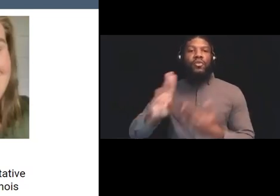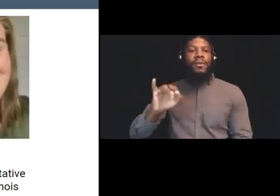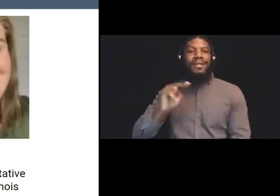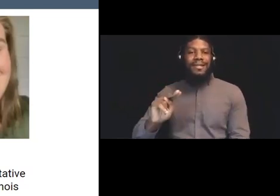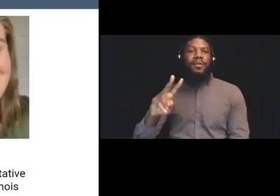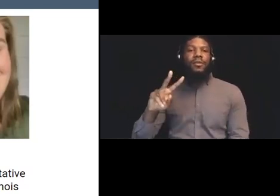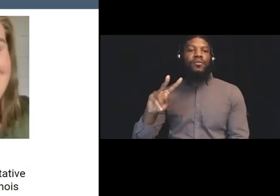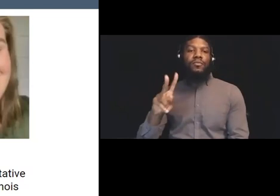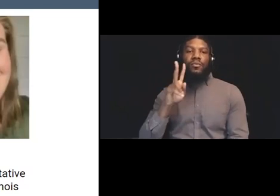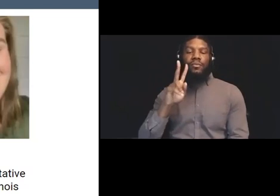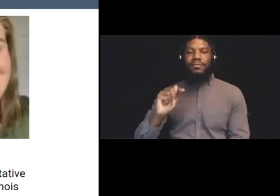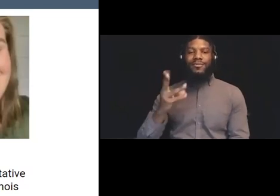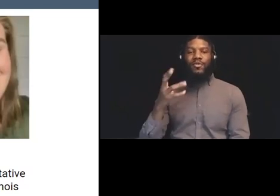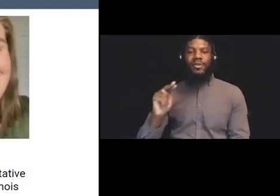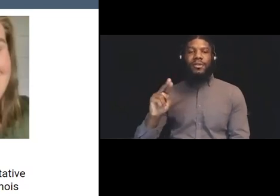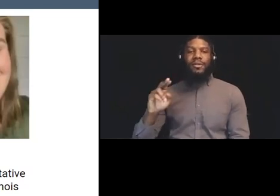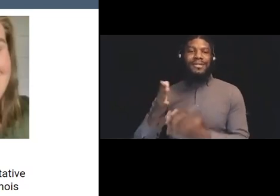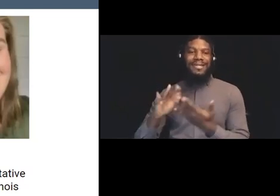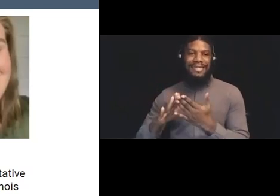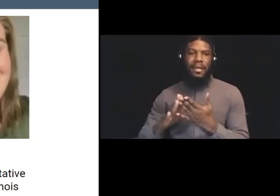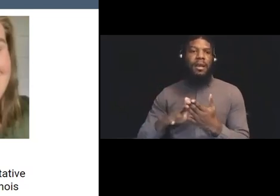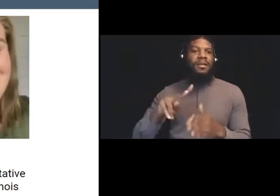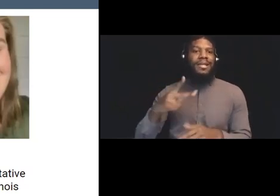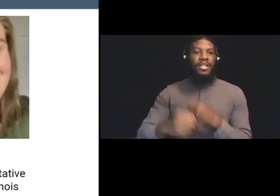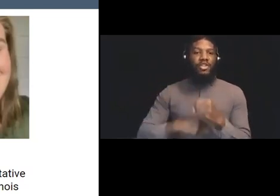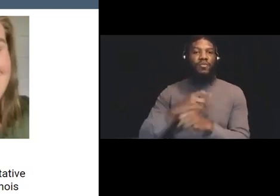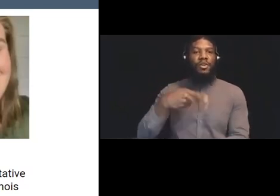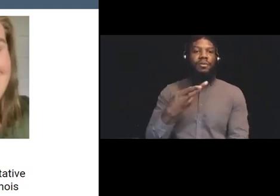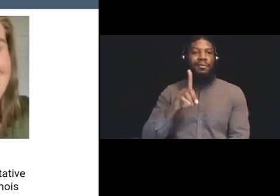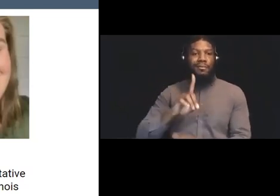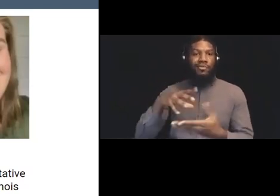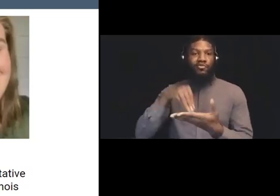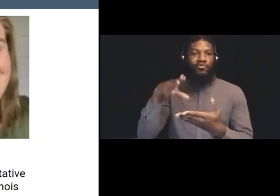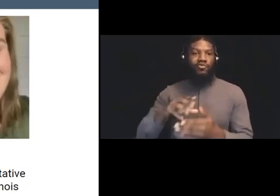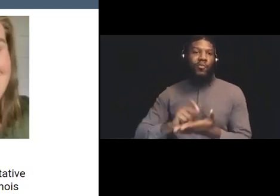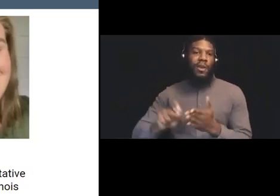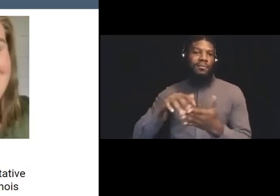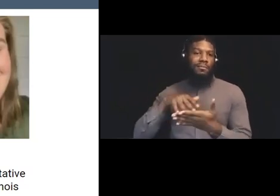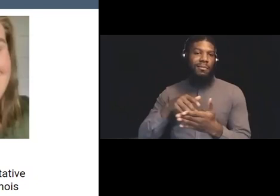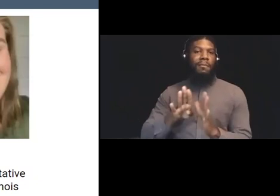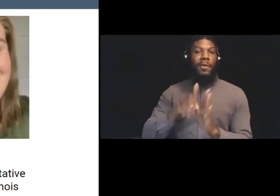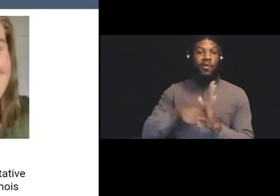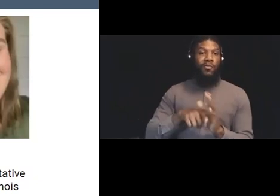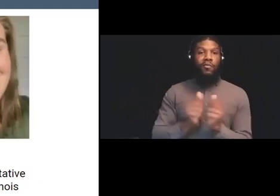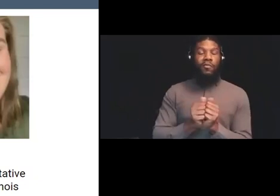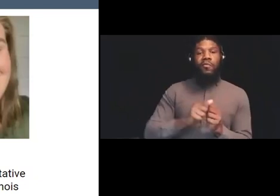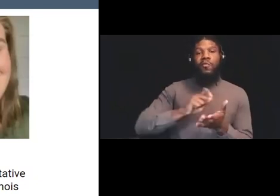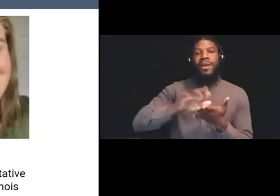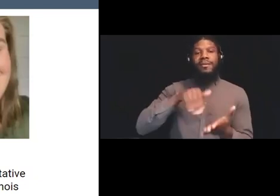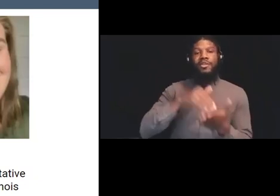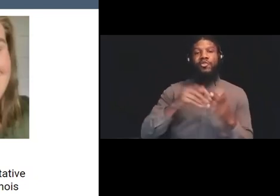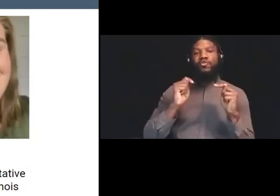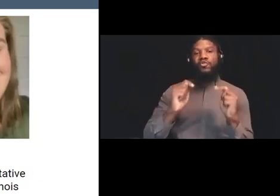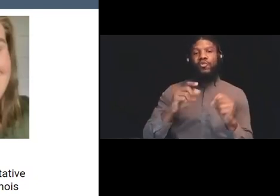Cities. He's a second year PhD student in writing studies with a background in writing center tutoring and